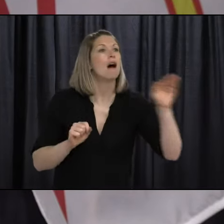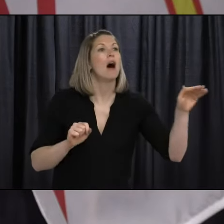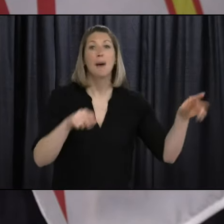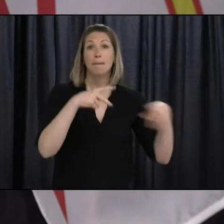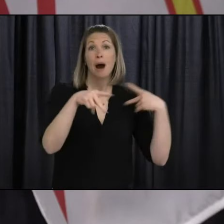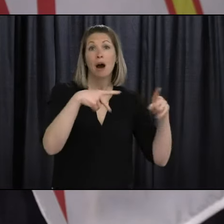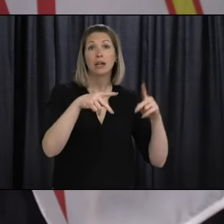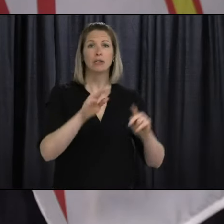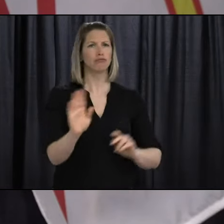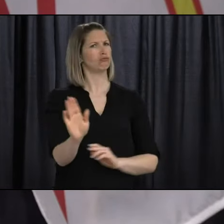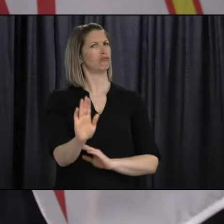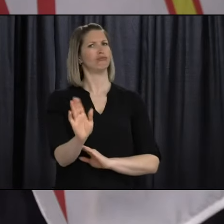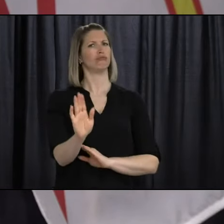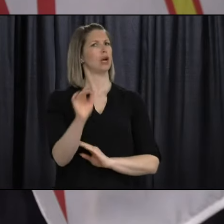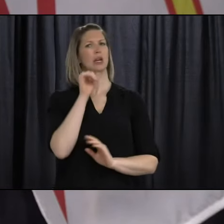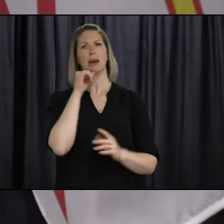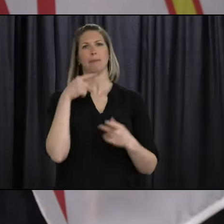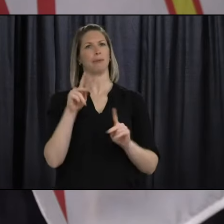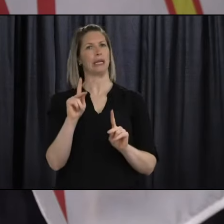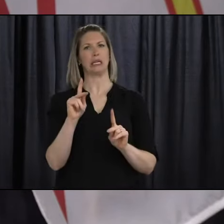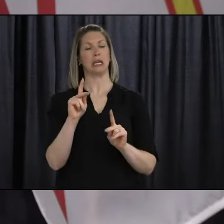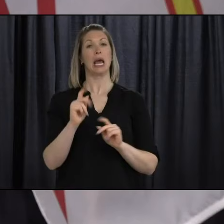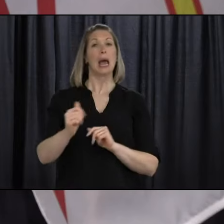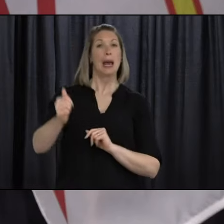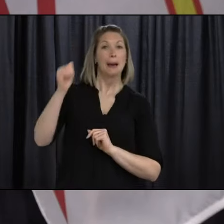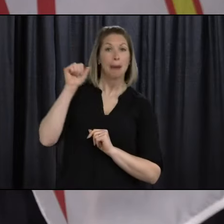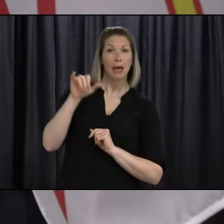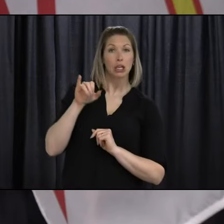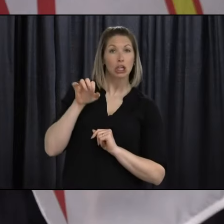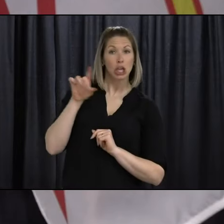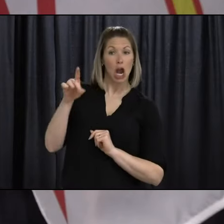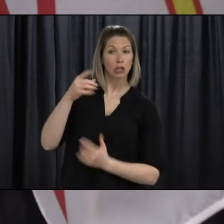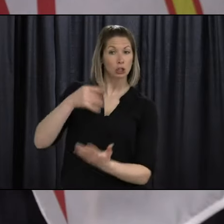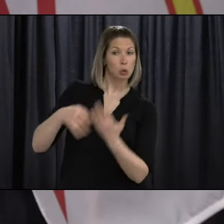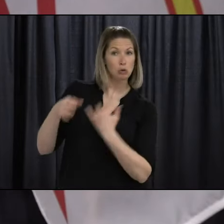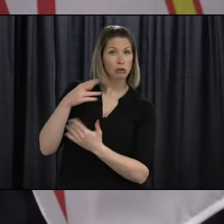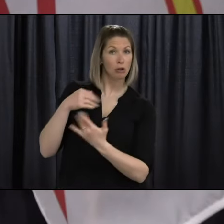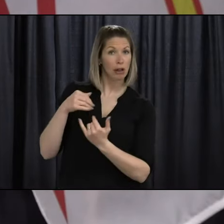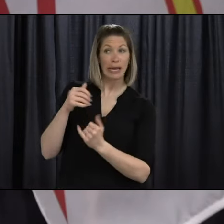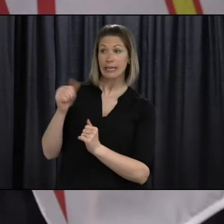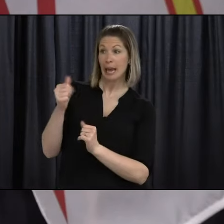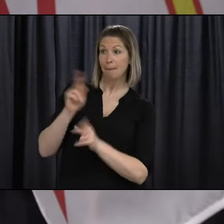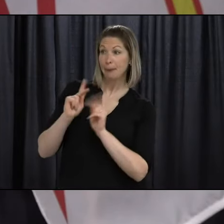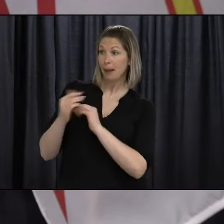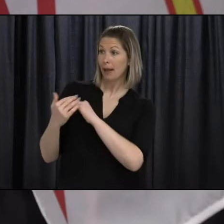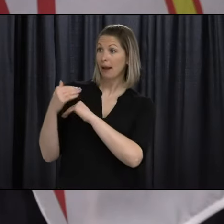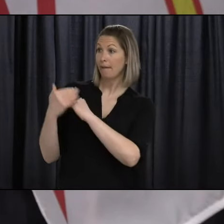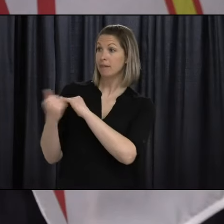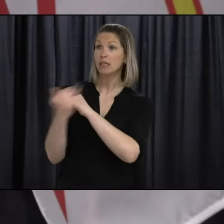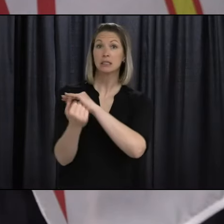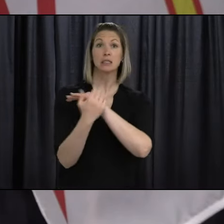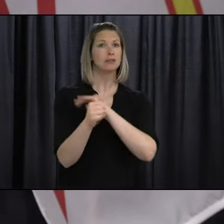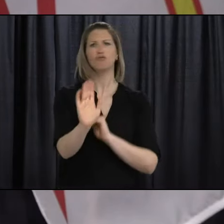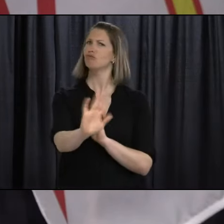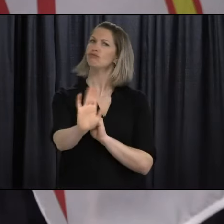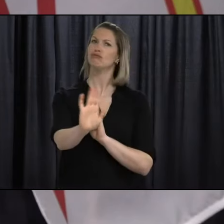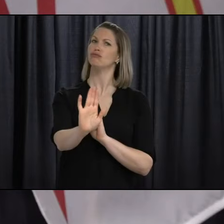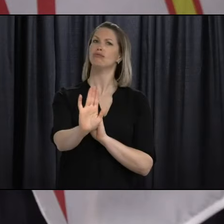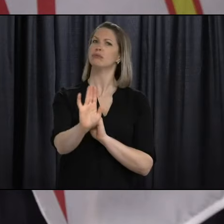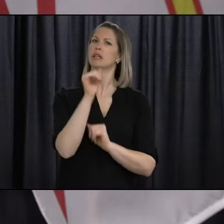bubble, getting together in your backyard, social distancing, people being who they are, friends being who they